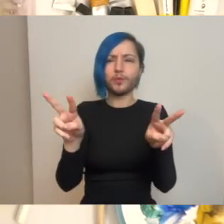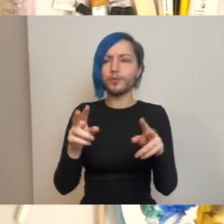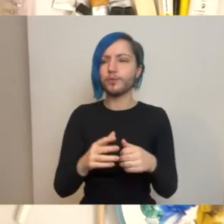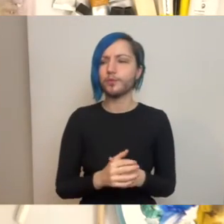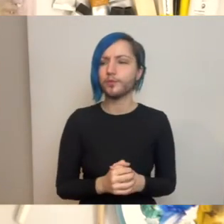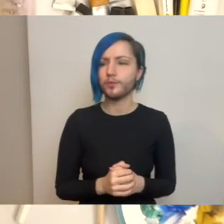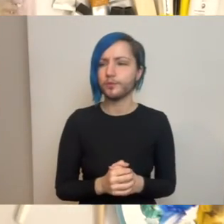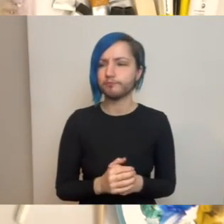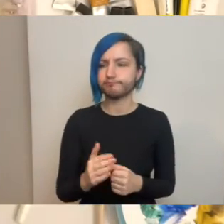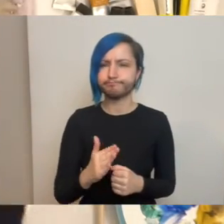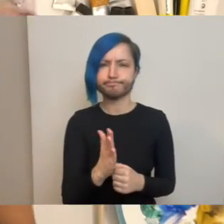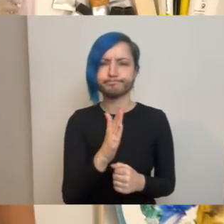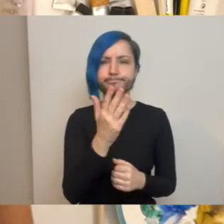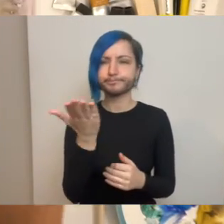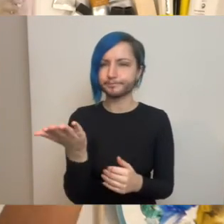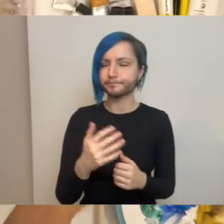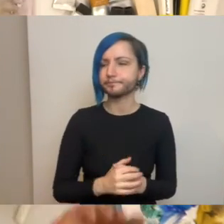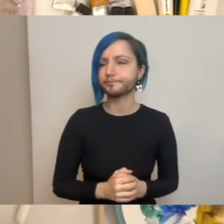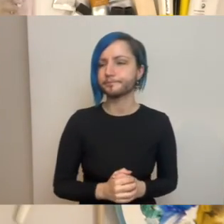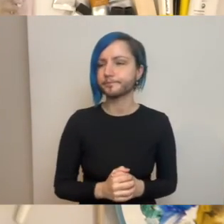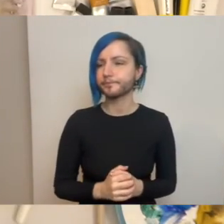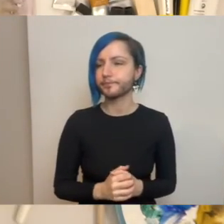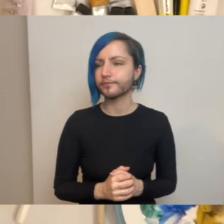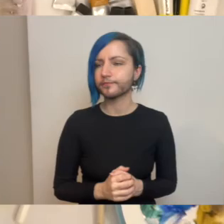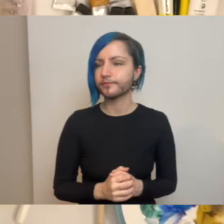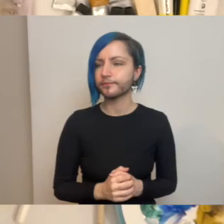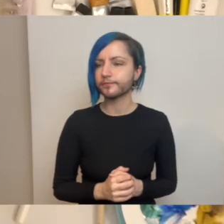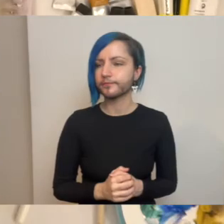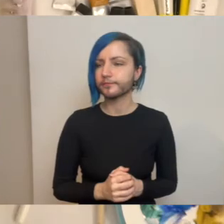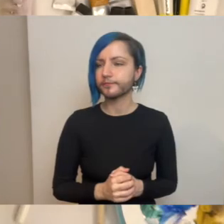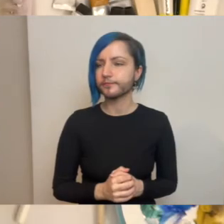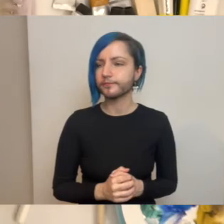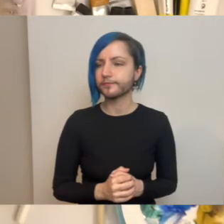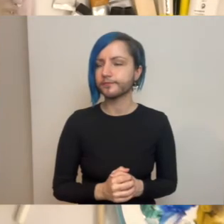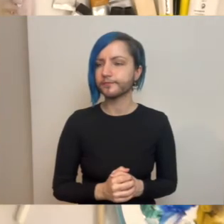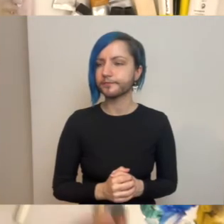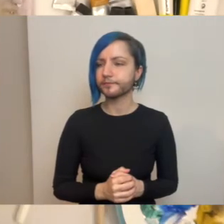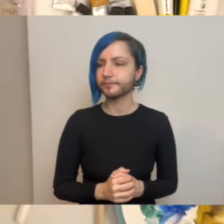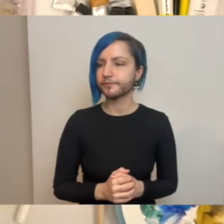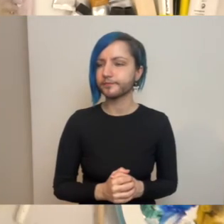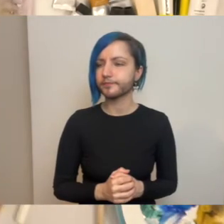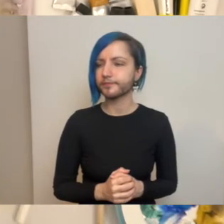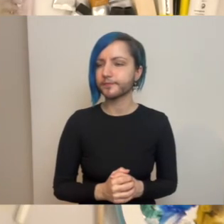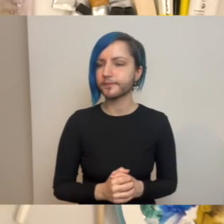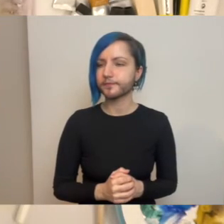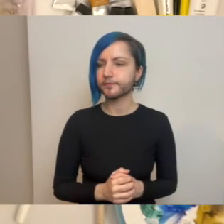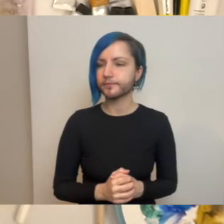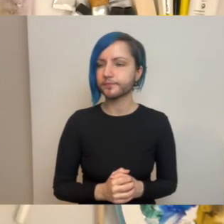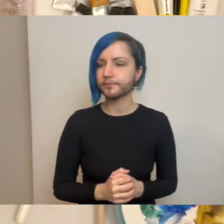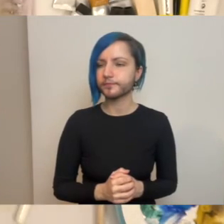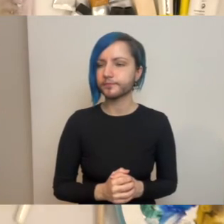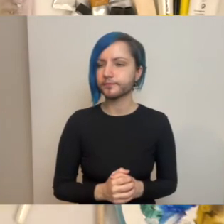You see how just dragging the colours through it. Oh, let's just take it right